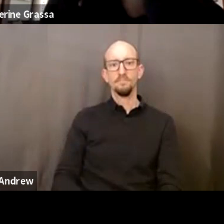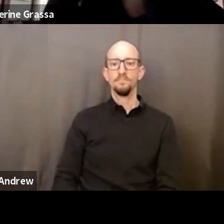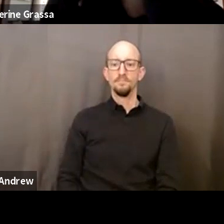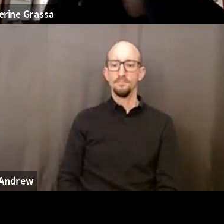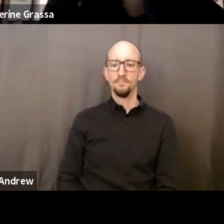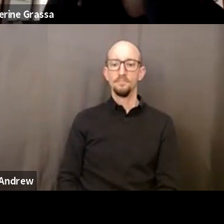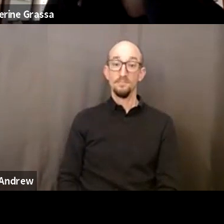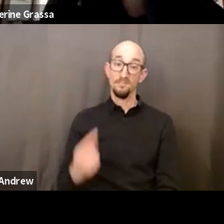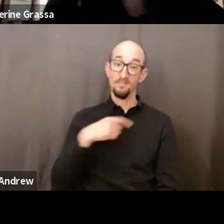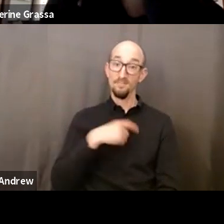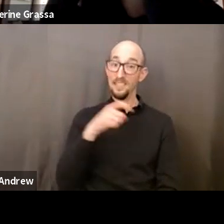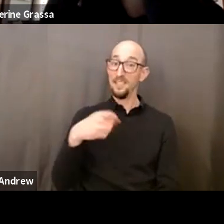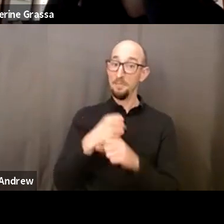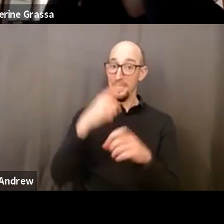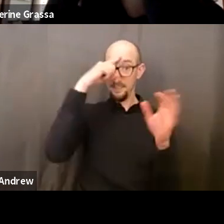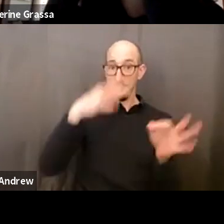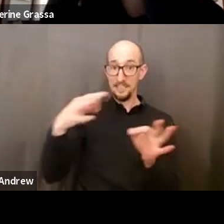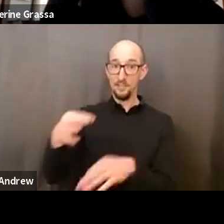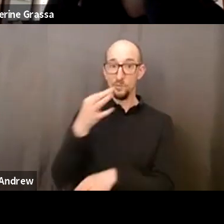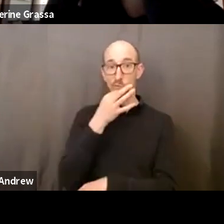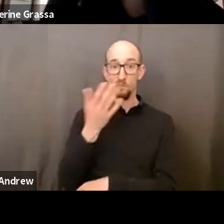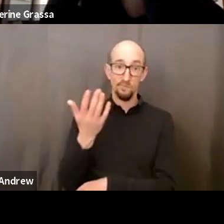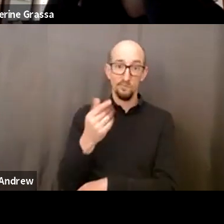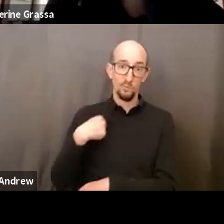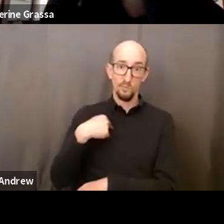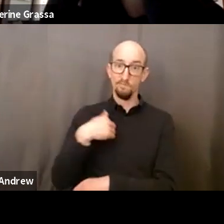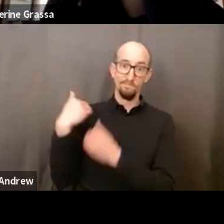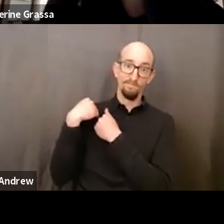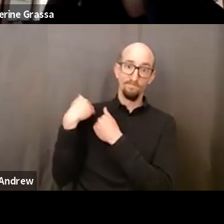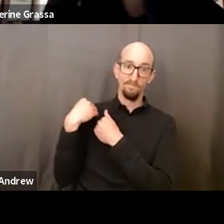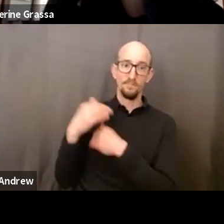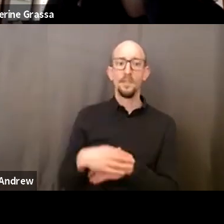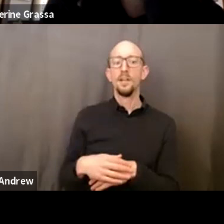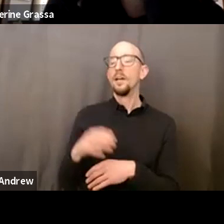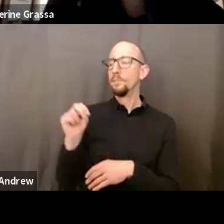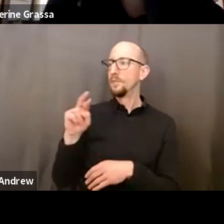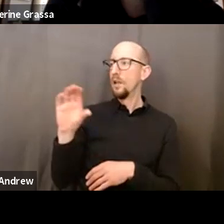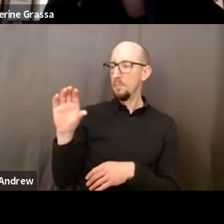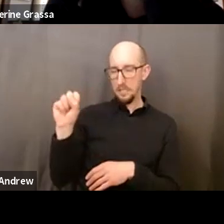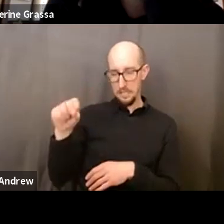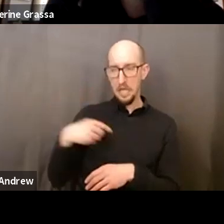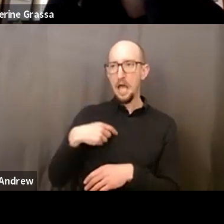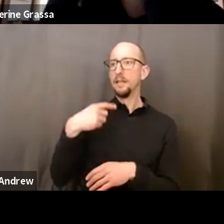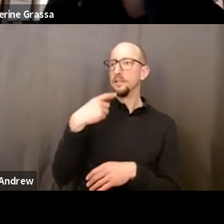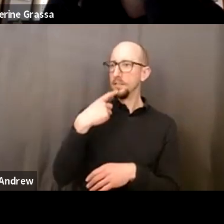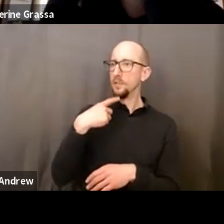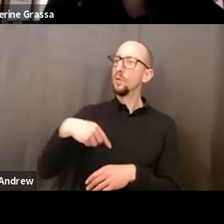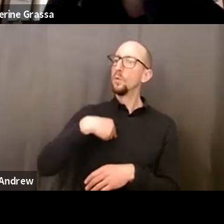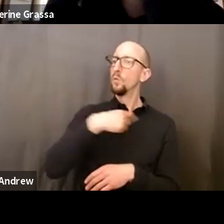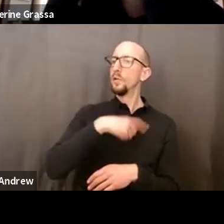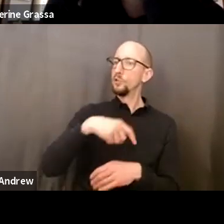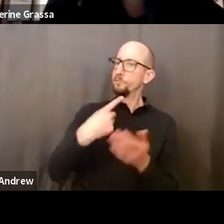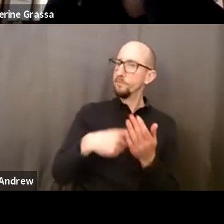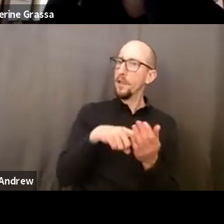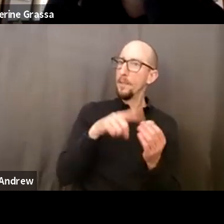make some decisions. Because I think you're right on target. I would say assessment and eligibility, because they